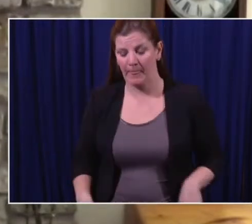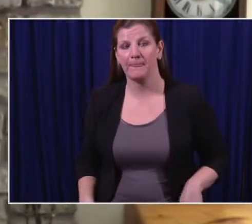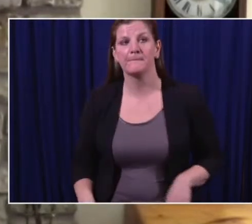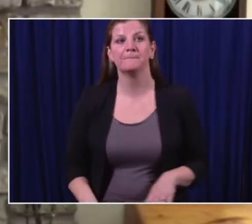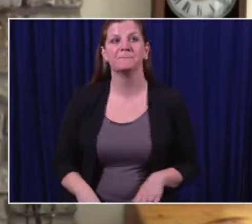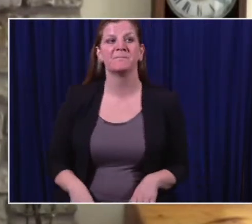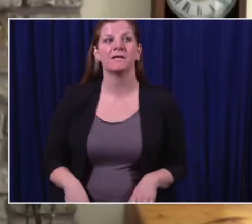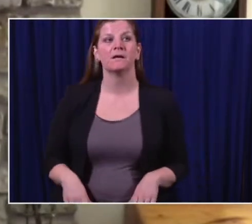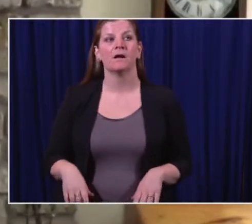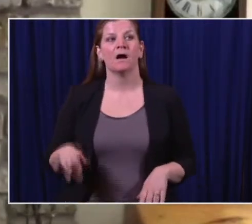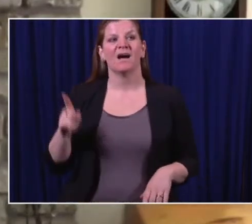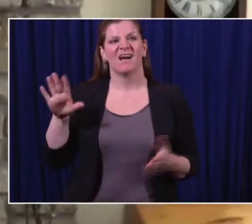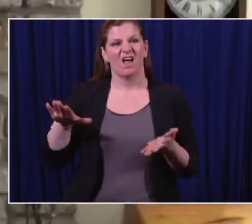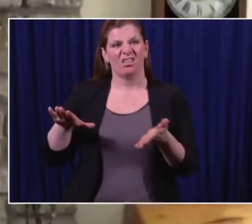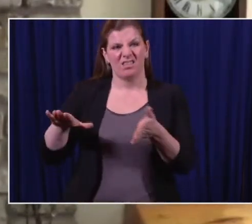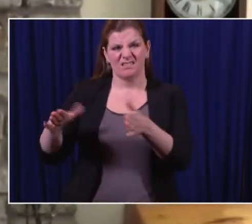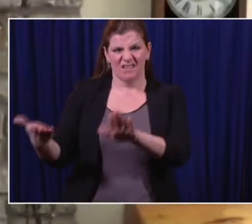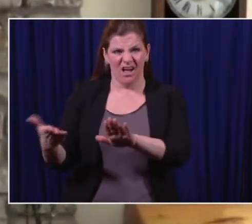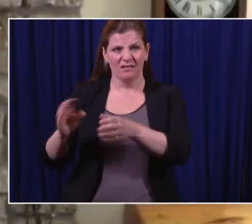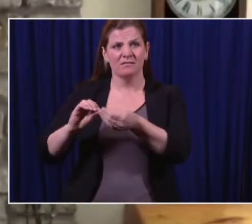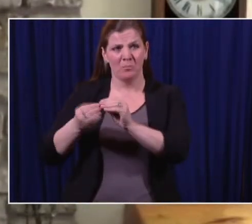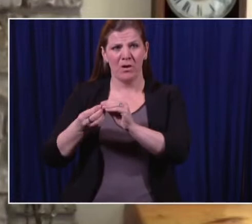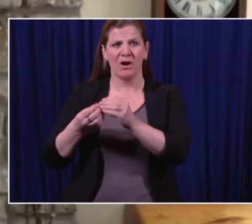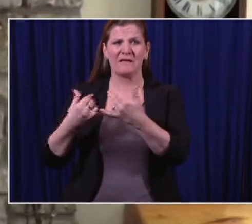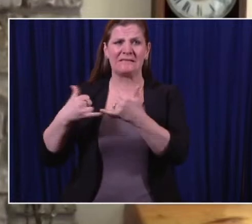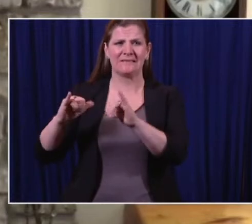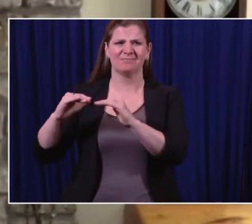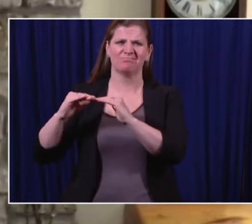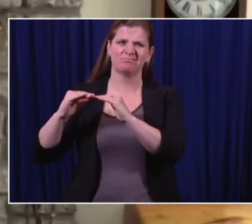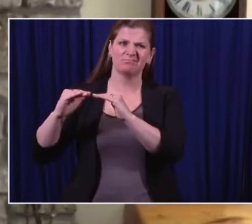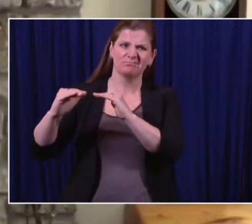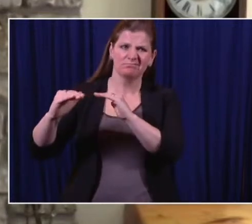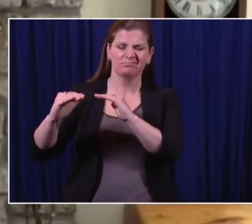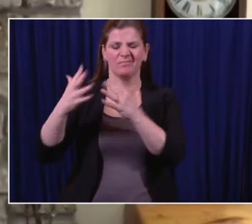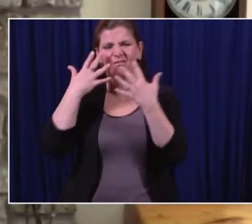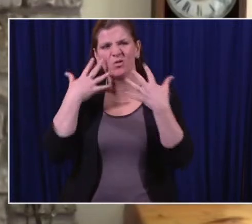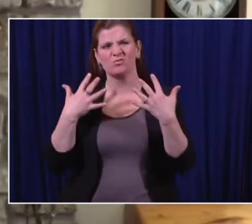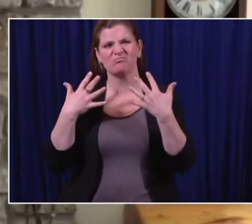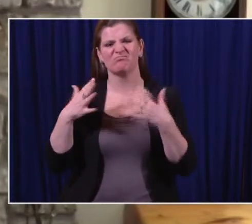deaths, however, holding up, unfortunately, 58.